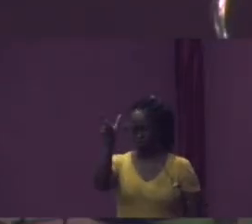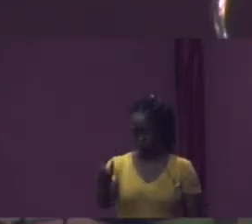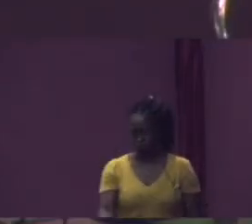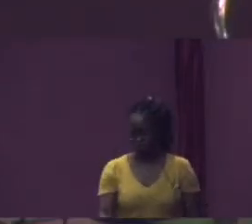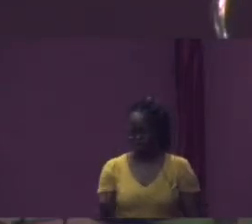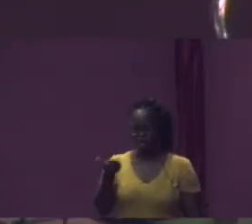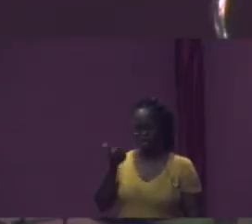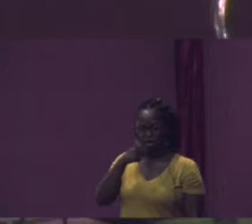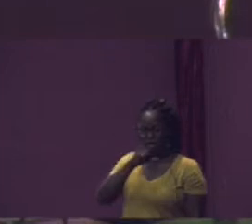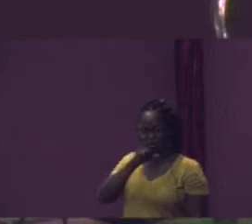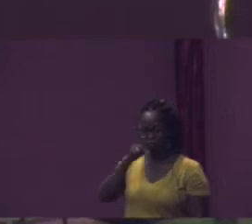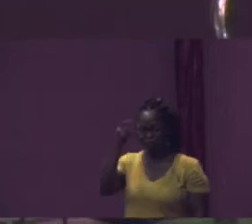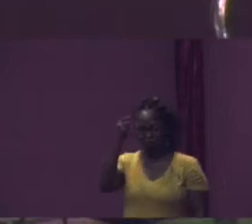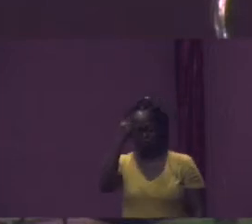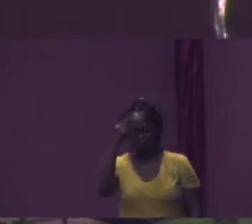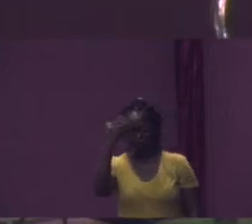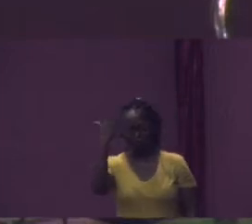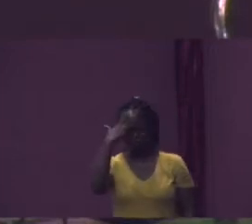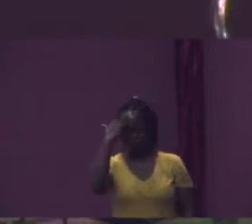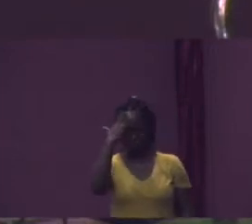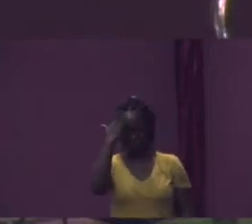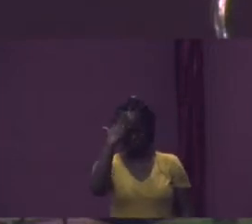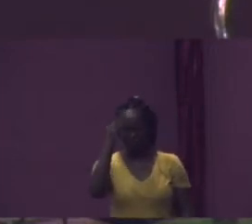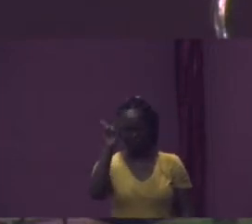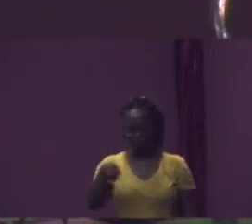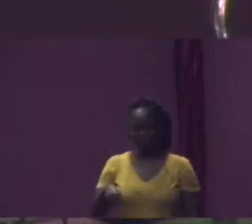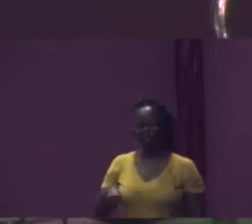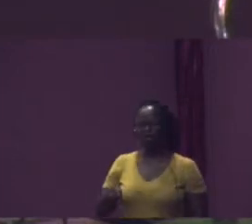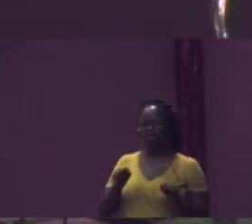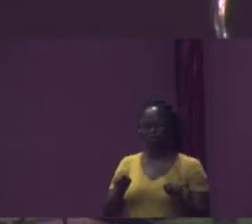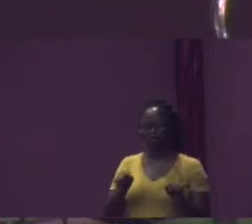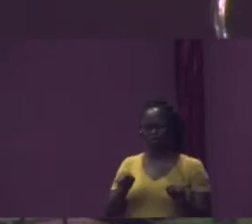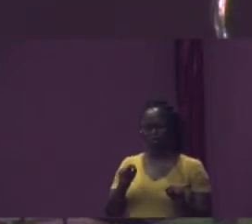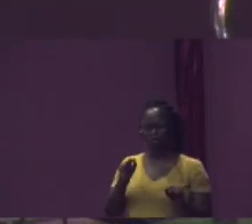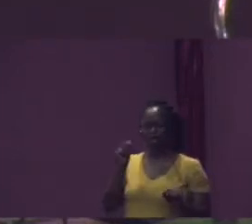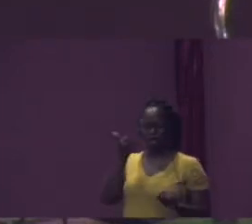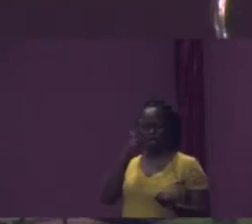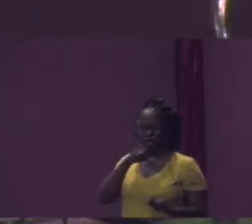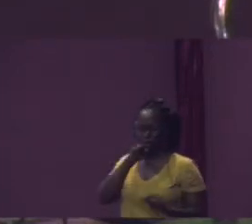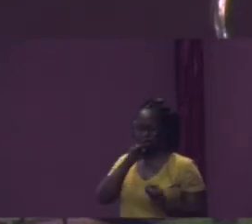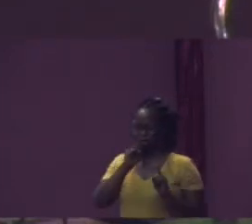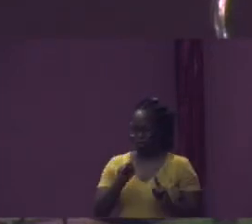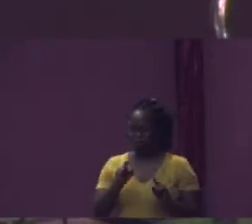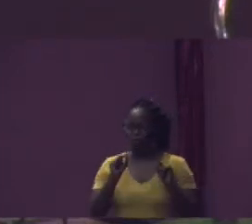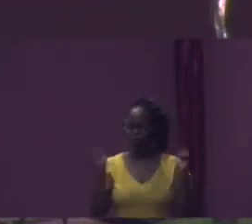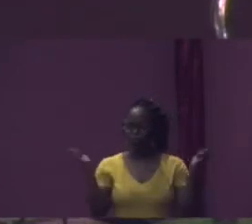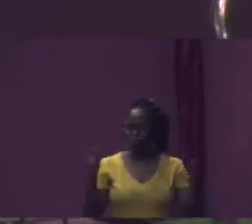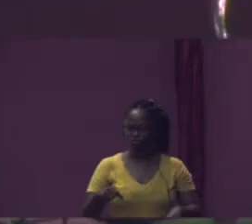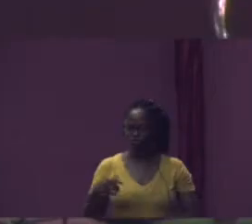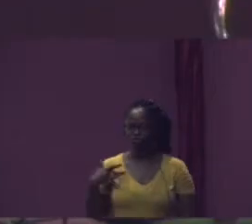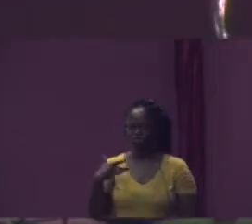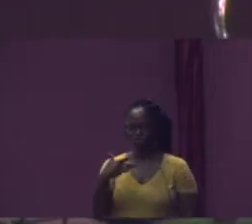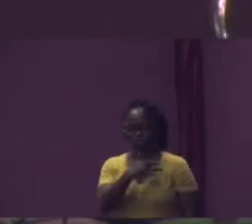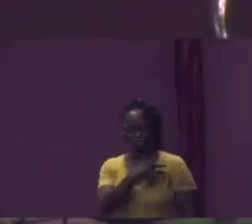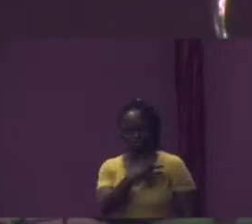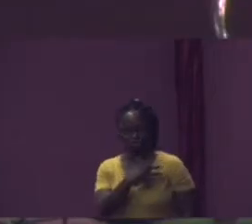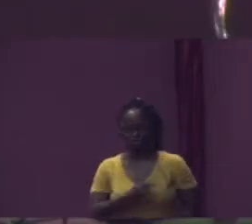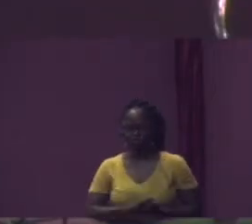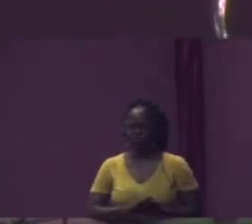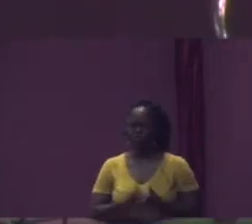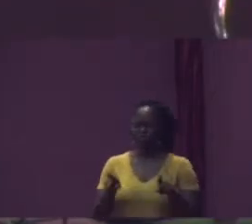was capable of harm, and that patients could demand compensation for any wrongdoing, litigations